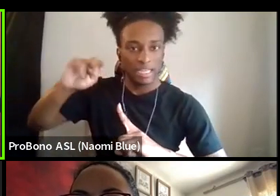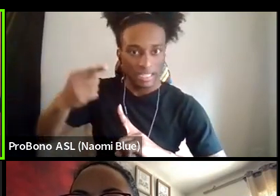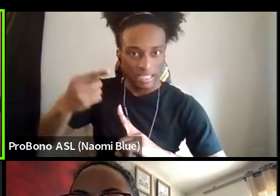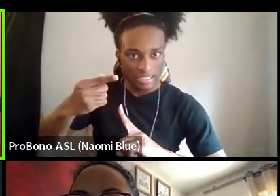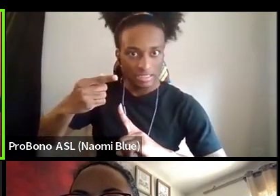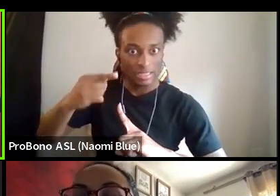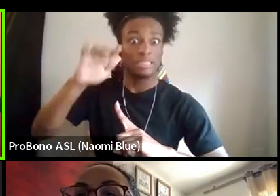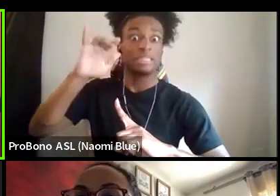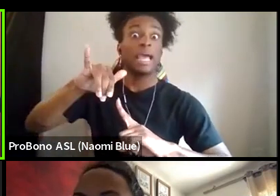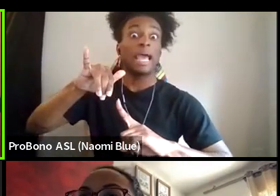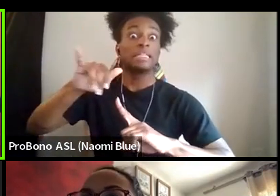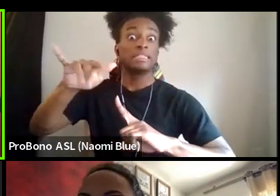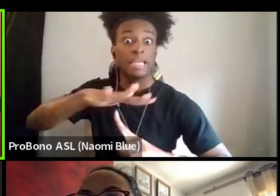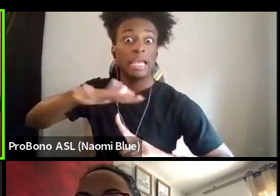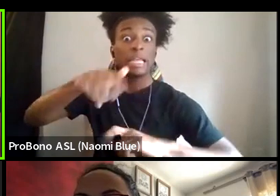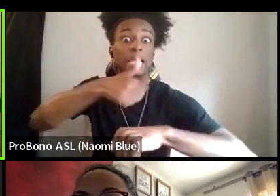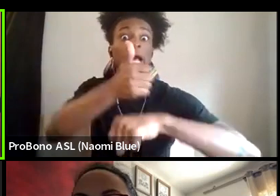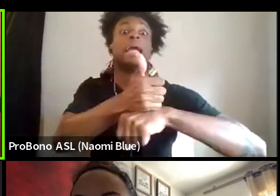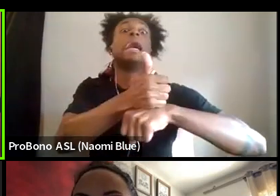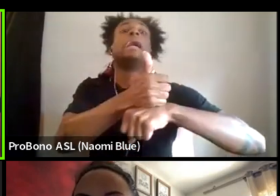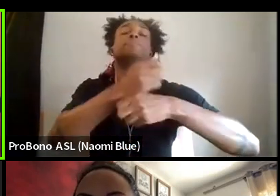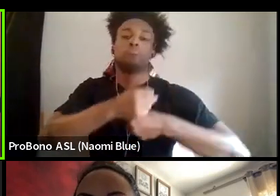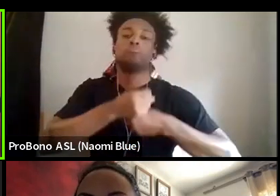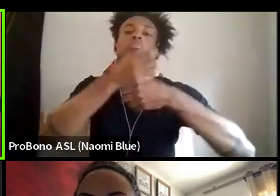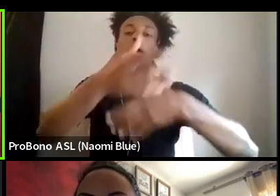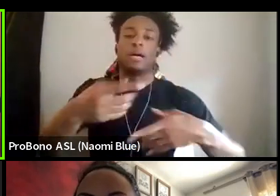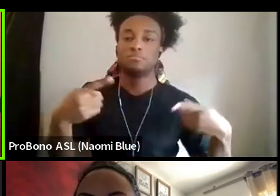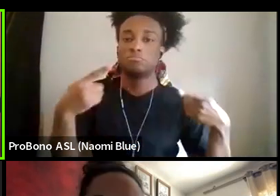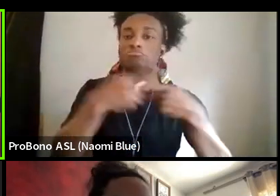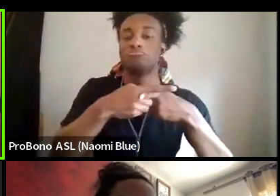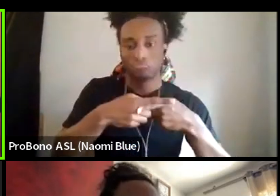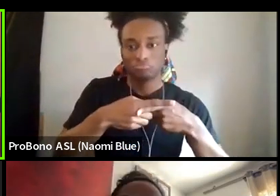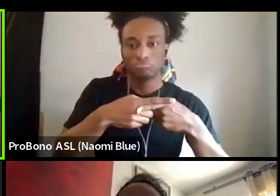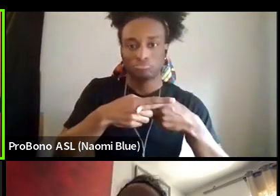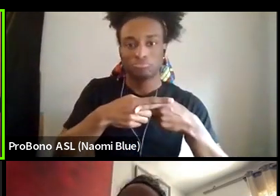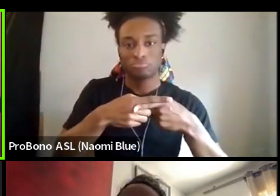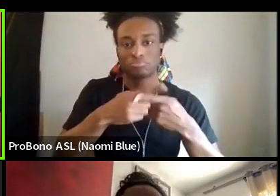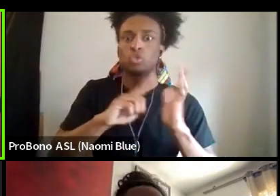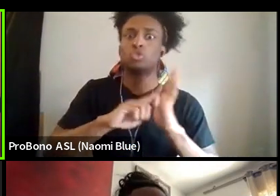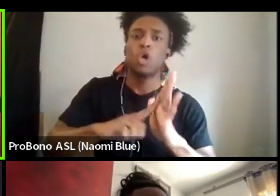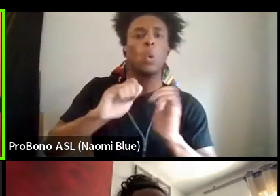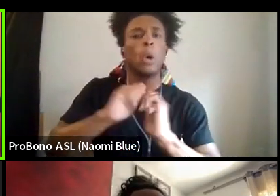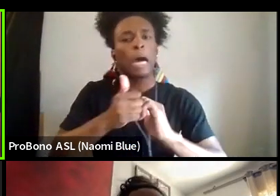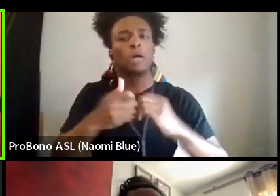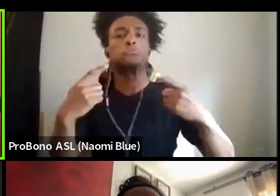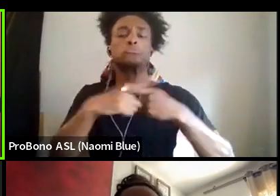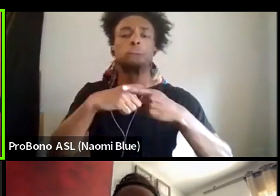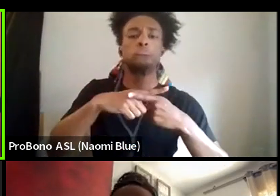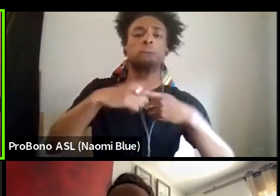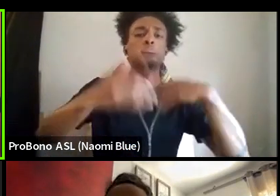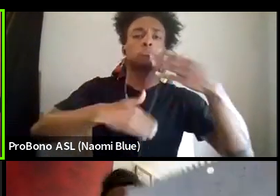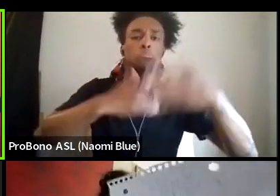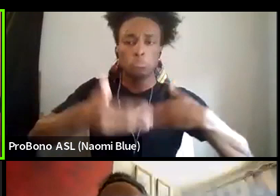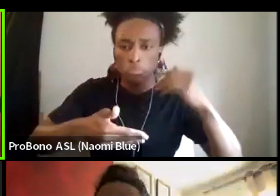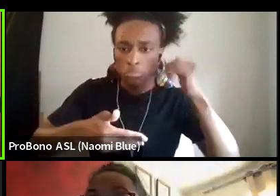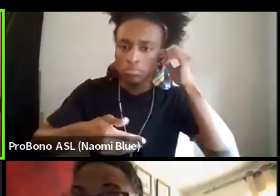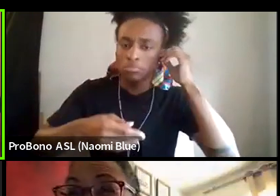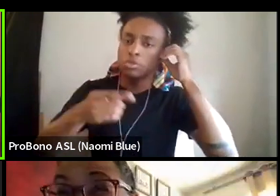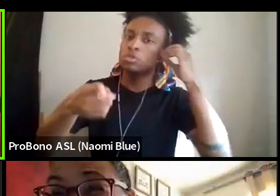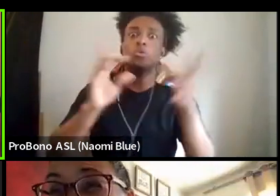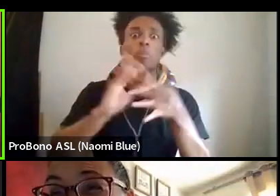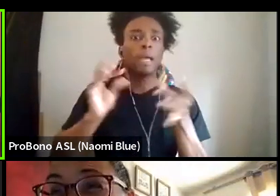that conflict for all of you. And here, I was thinking about Central Park where you brought that up, by